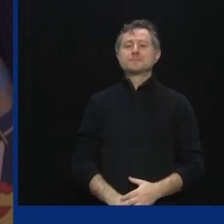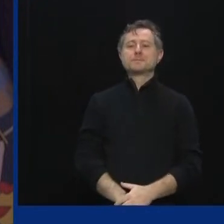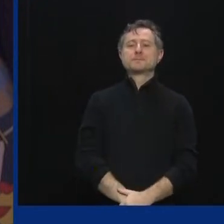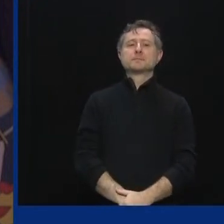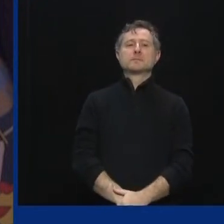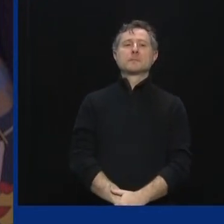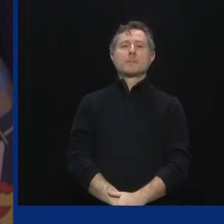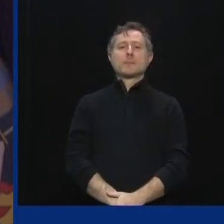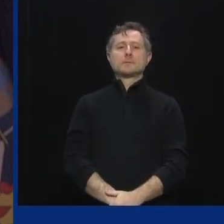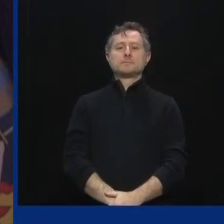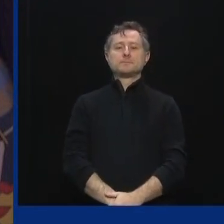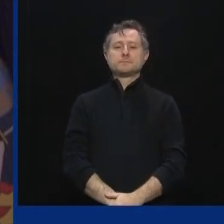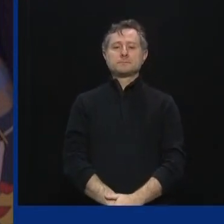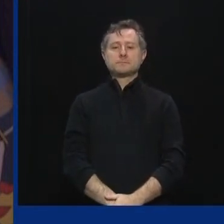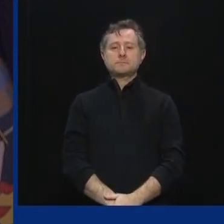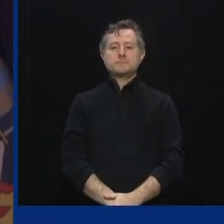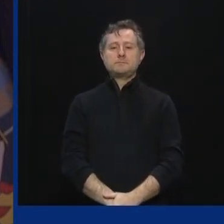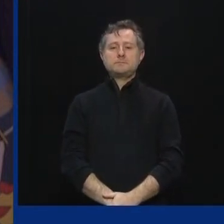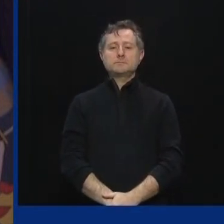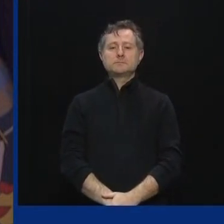Juliana?